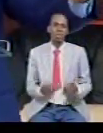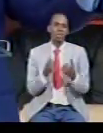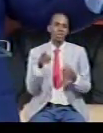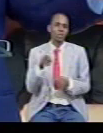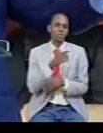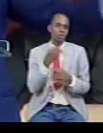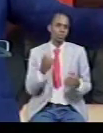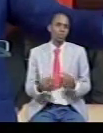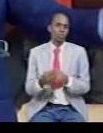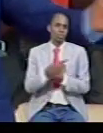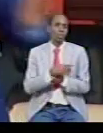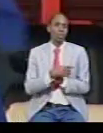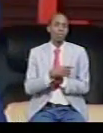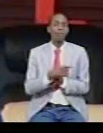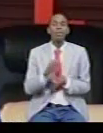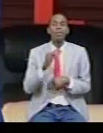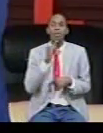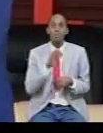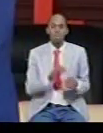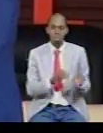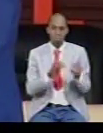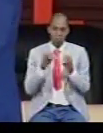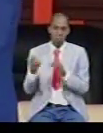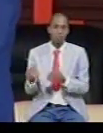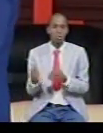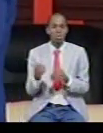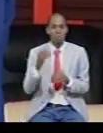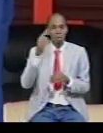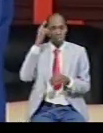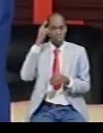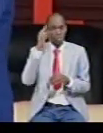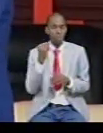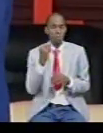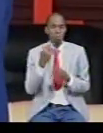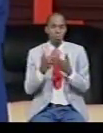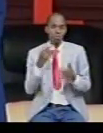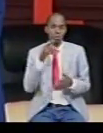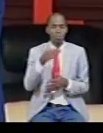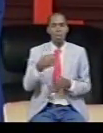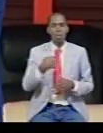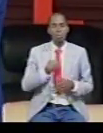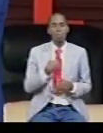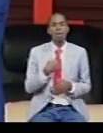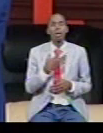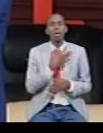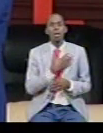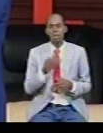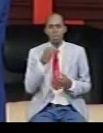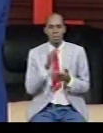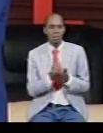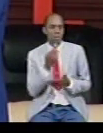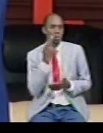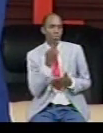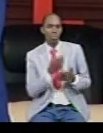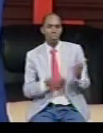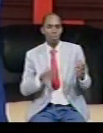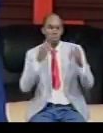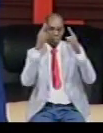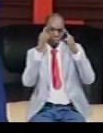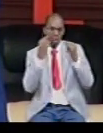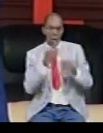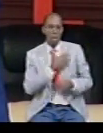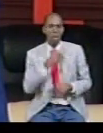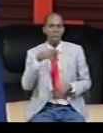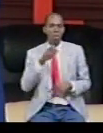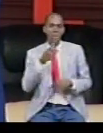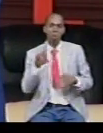He's putting a Paul and putting Moses before you and before me. And he's saying, look at what they gave up. What